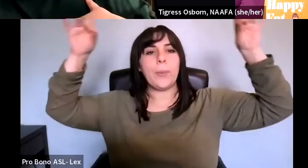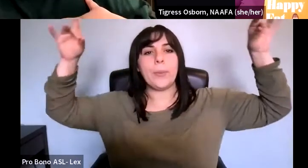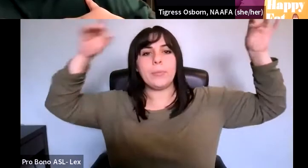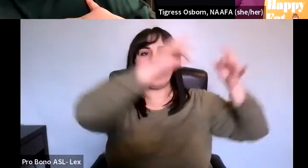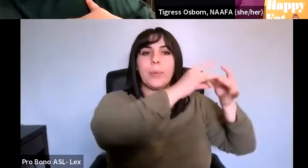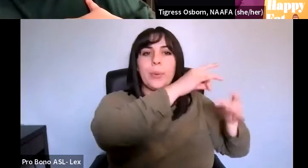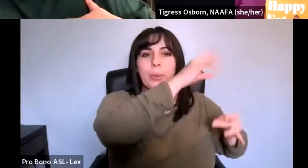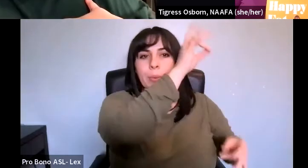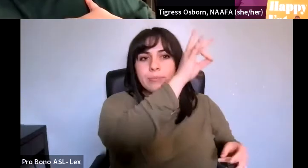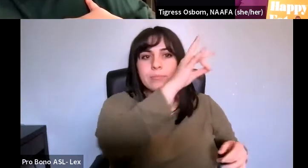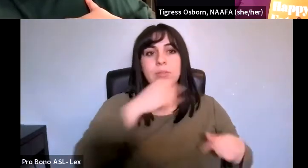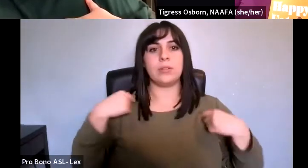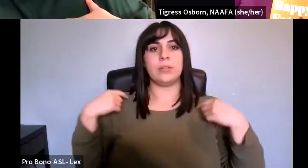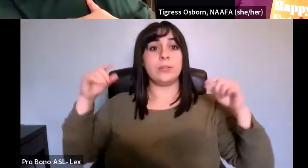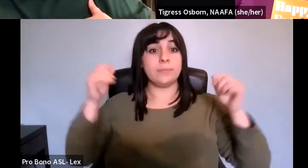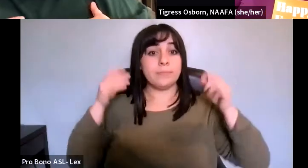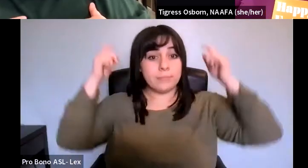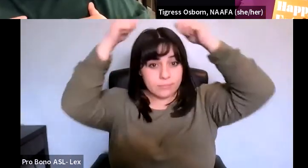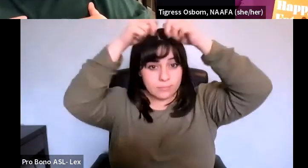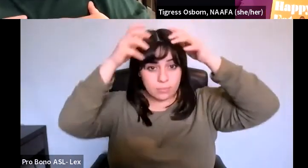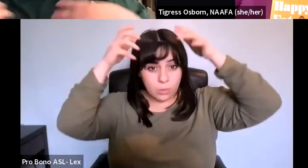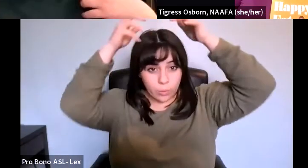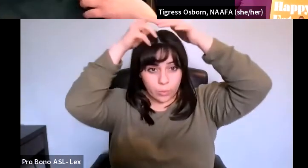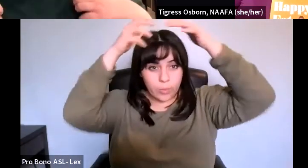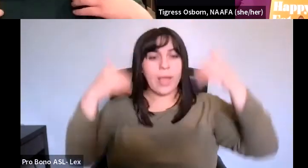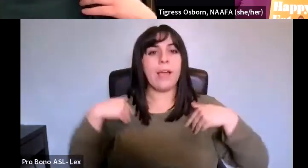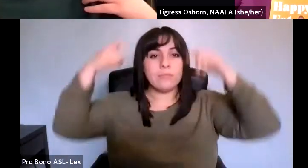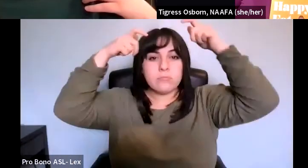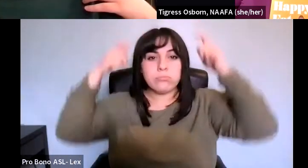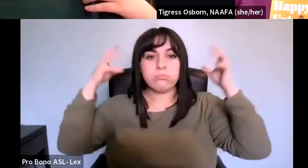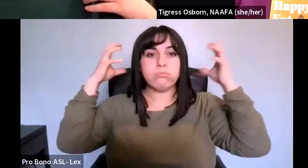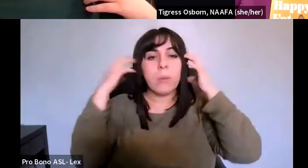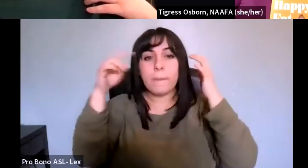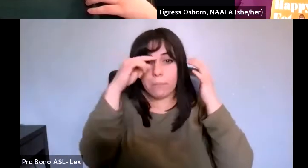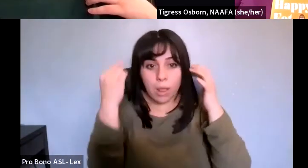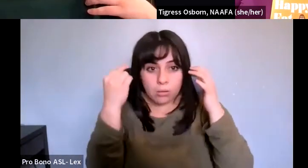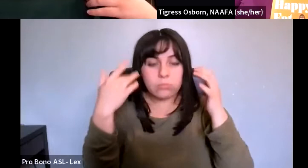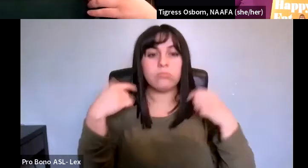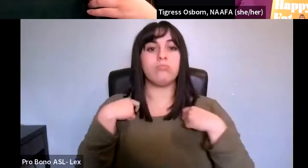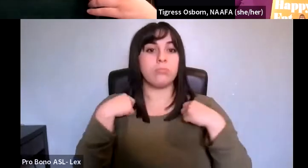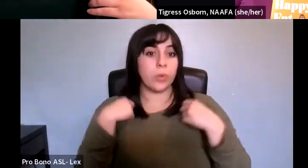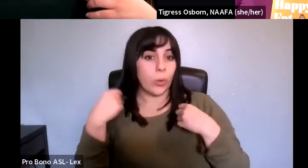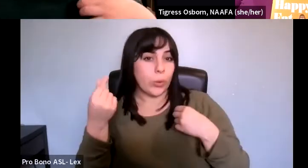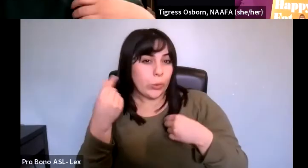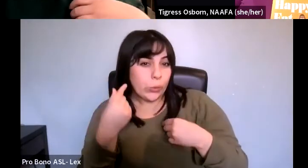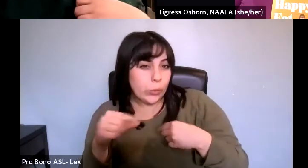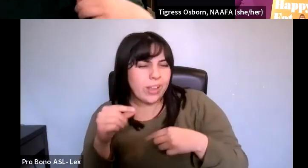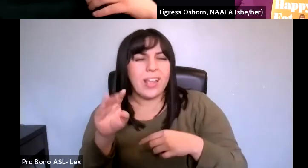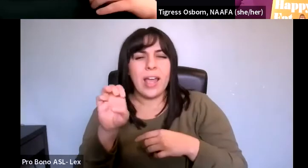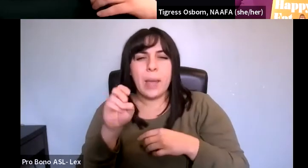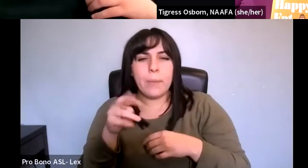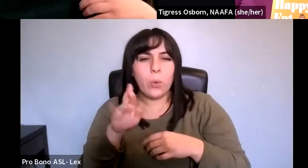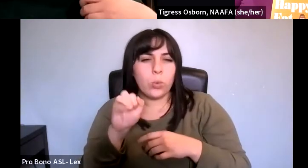up. I have my hair up in a bun. I have big black headphones on. I have a green, emerald green.